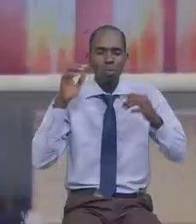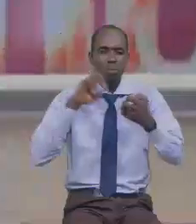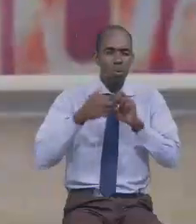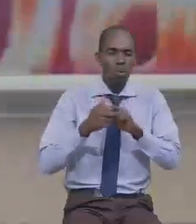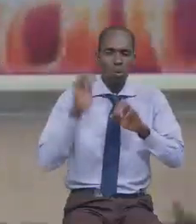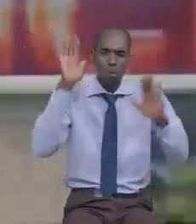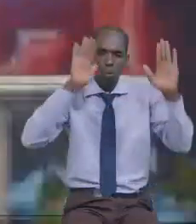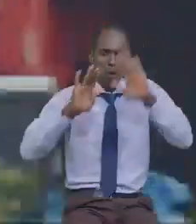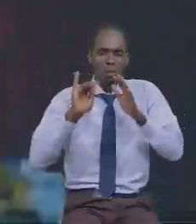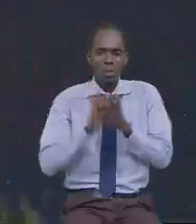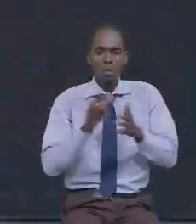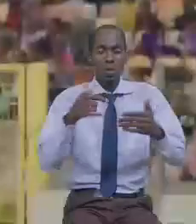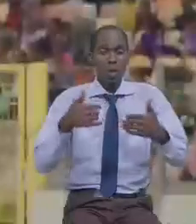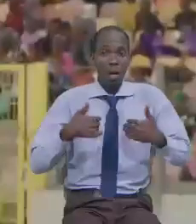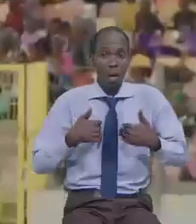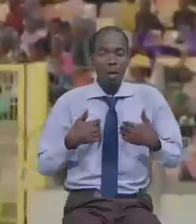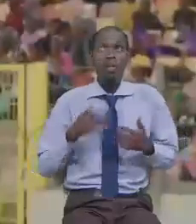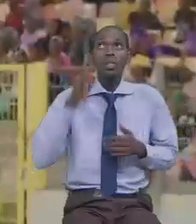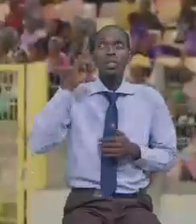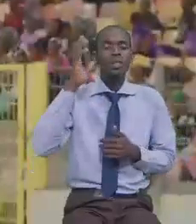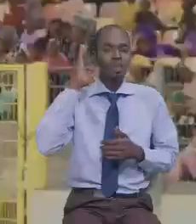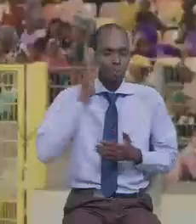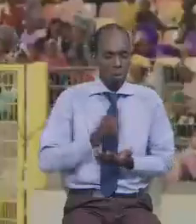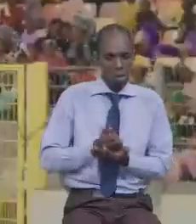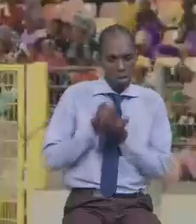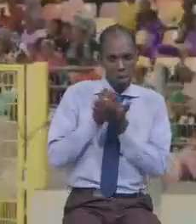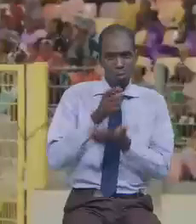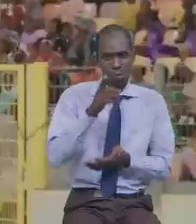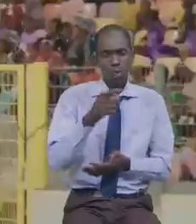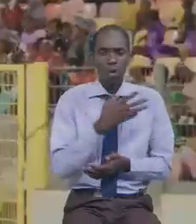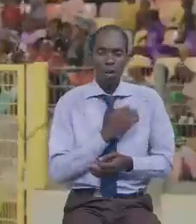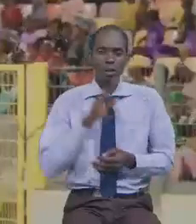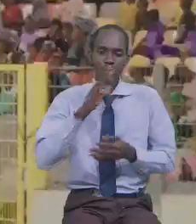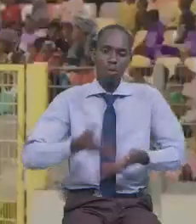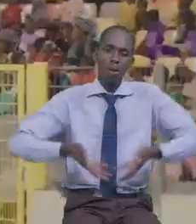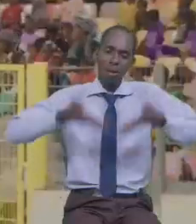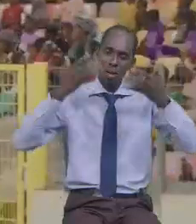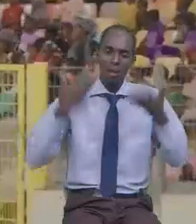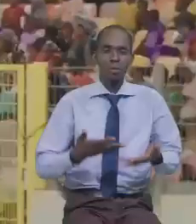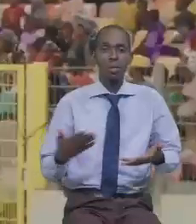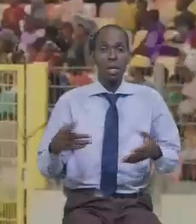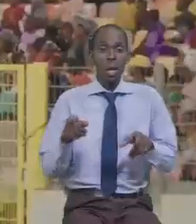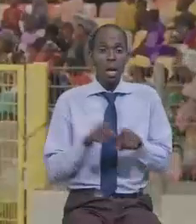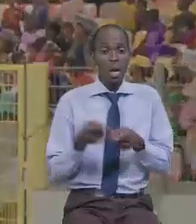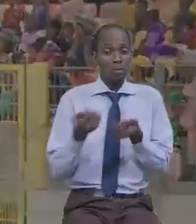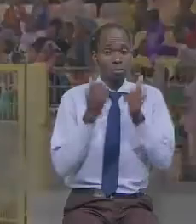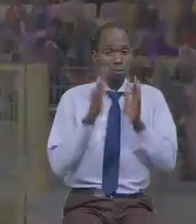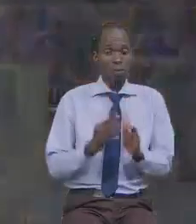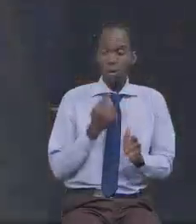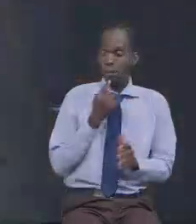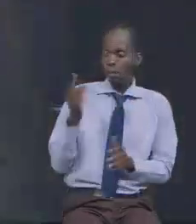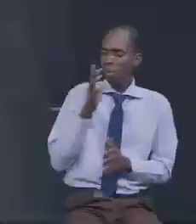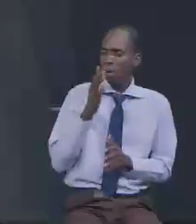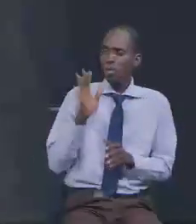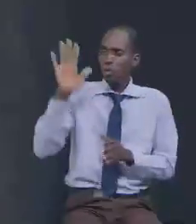to carry, he will carry you and your load. And then as the driver told Mama, that put your load down,